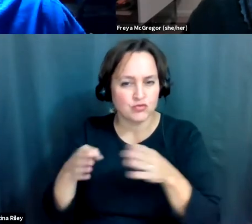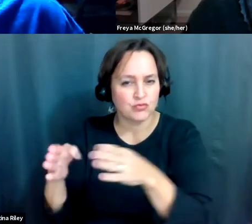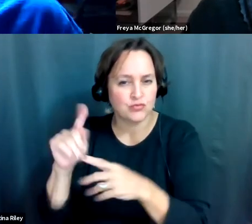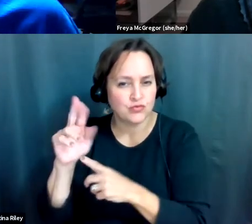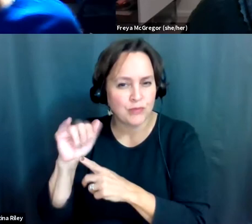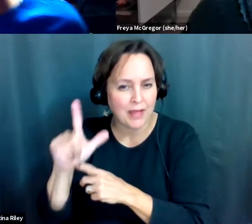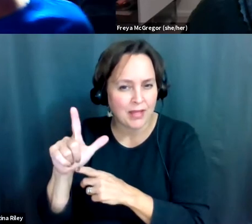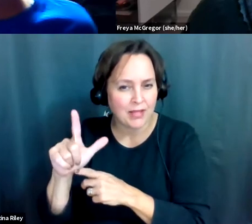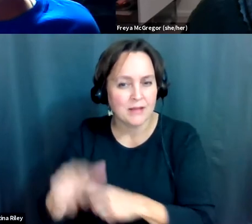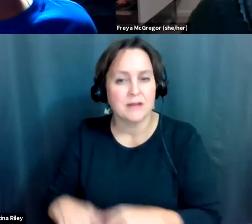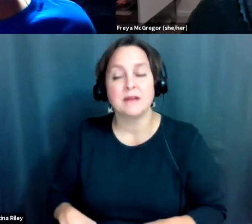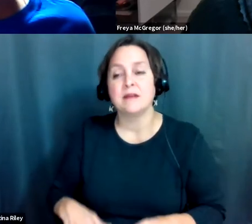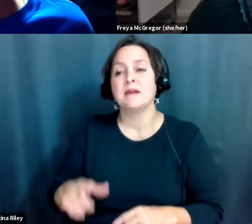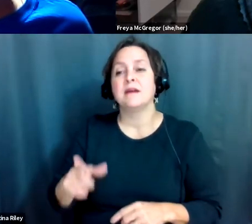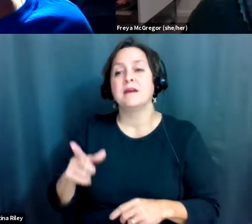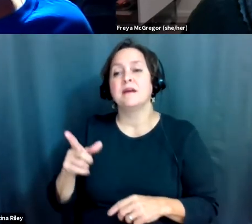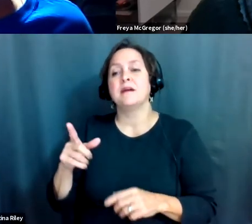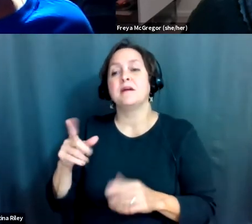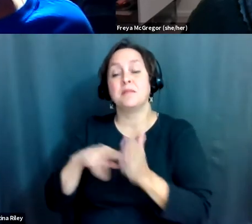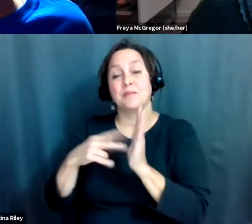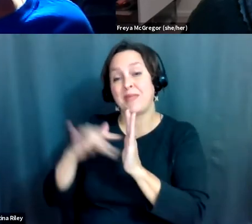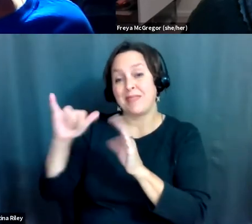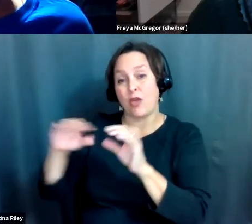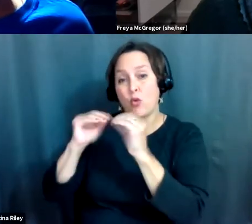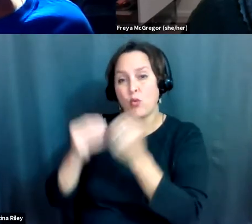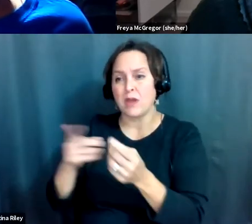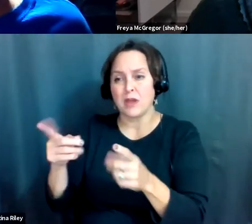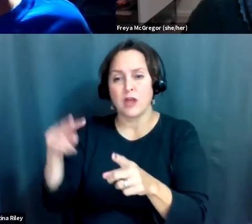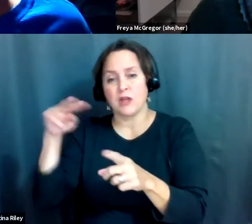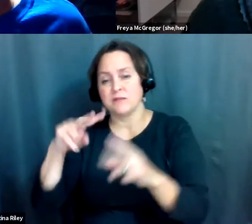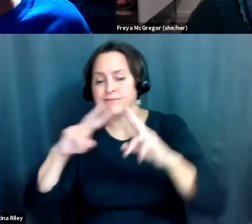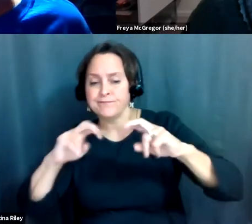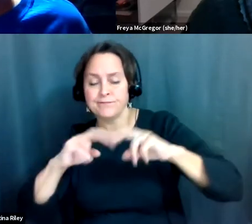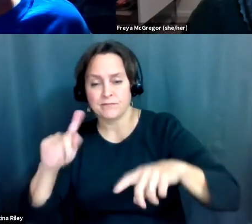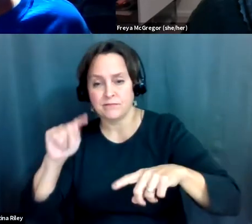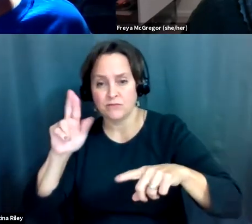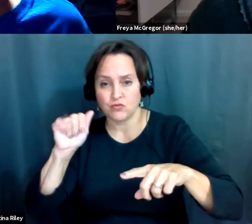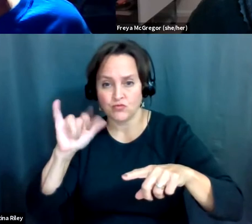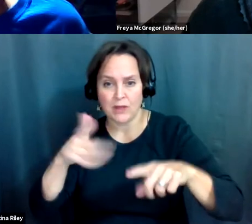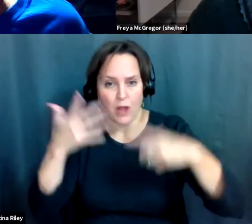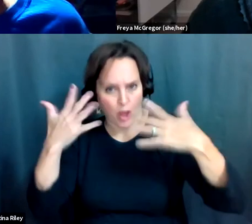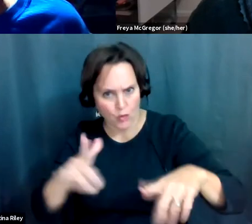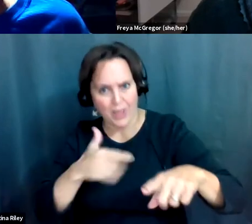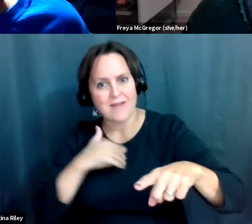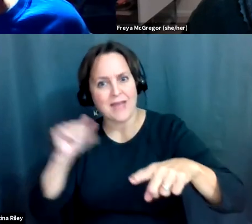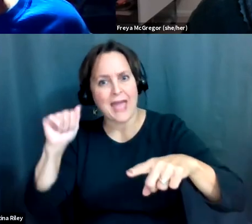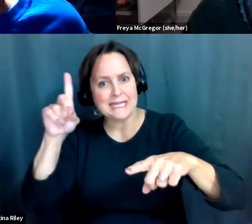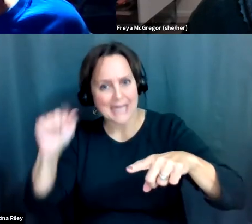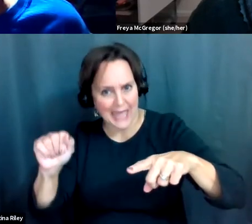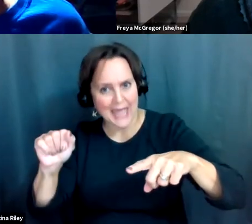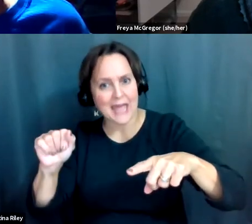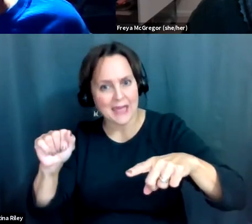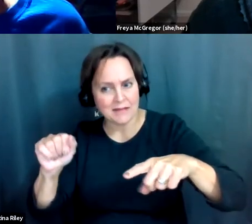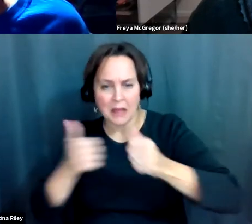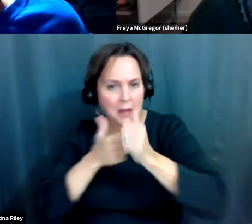they will take a trail that's already, uh, ADA compliant and they will add what they call an overlay to it. That might